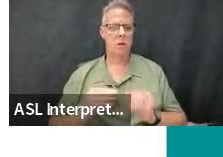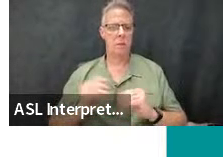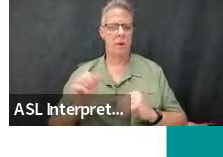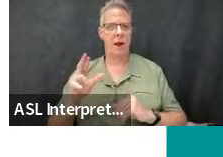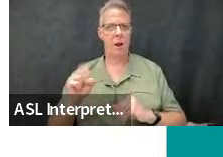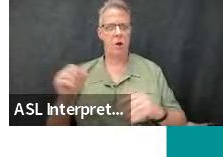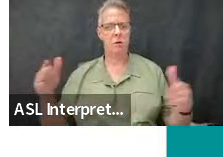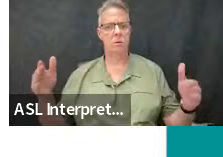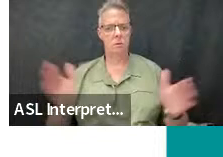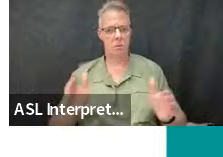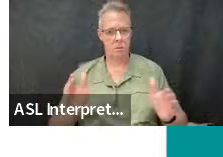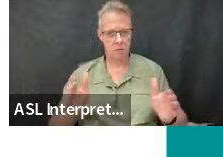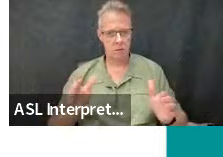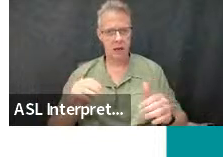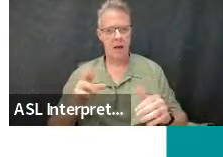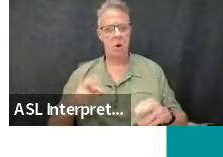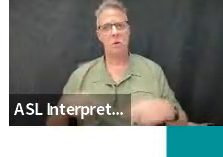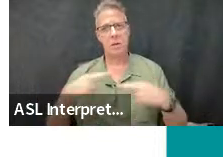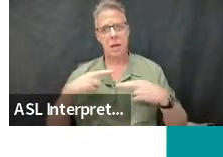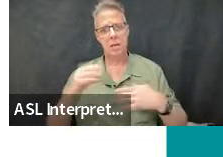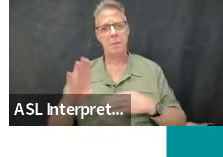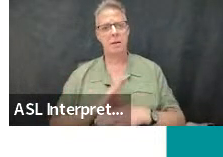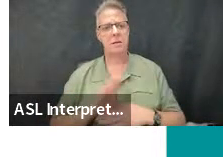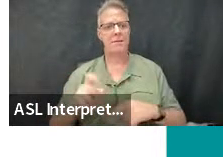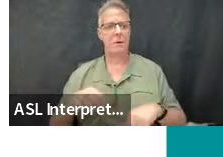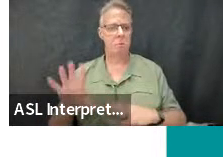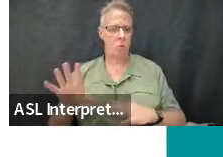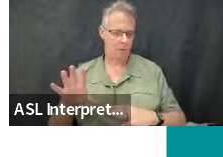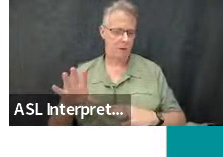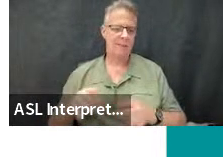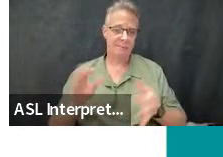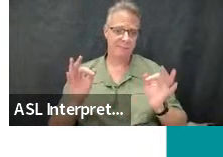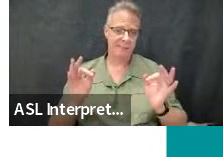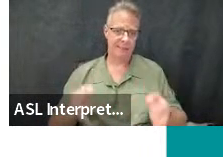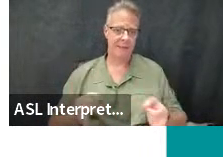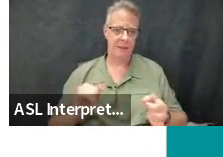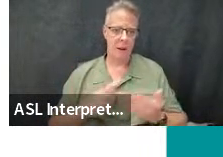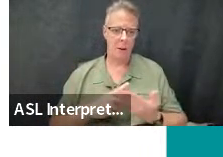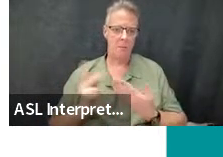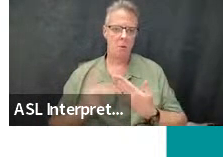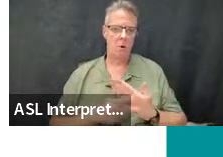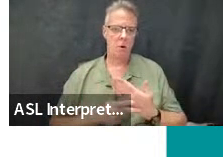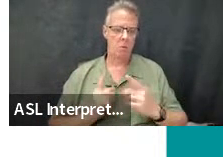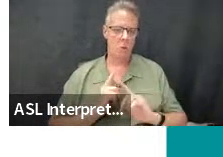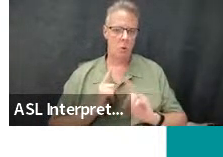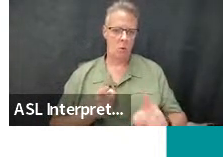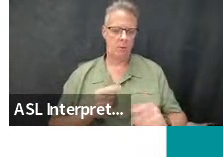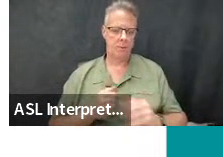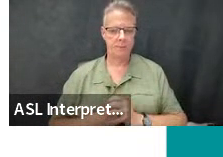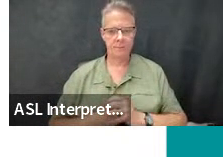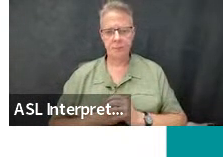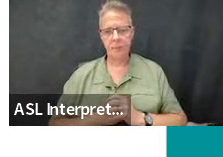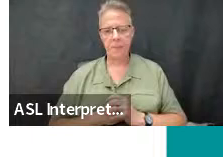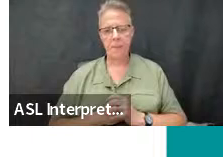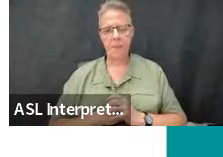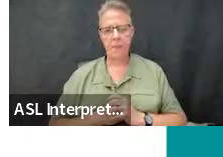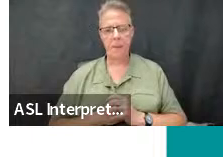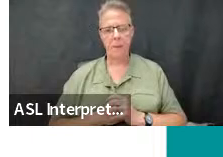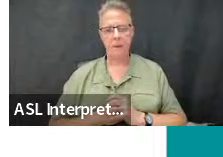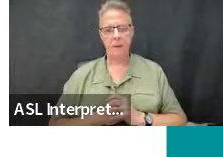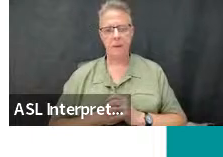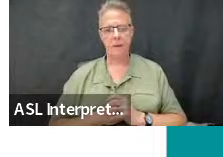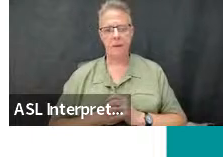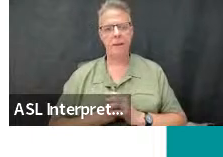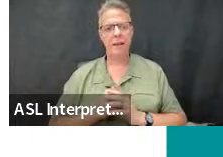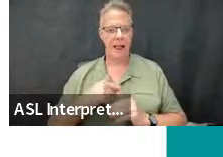the number of residential business displacements. That is definitely the program's goal. And as I mentioned,